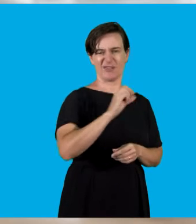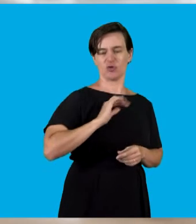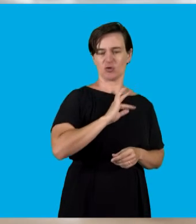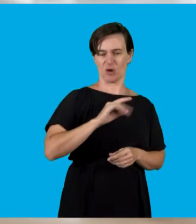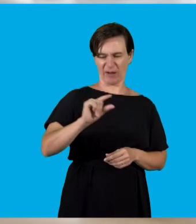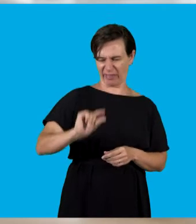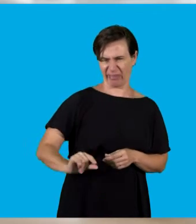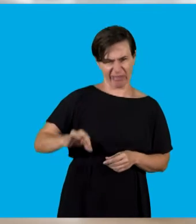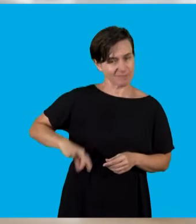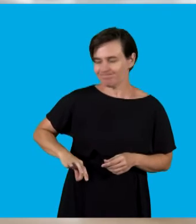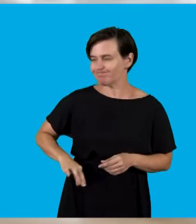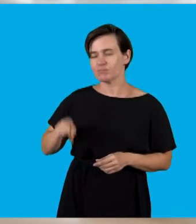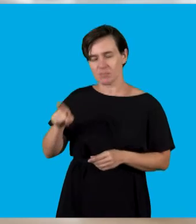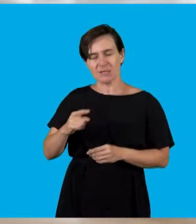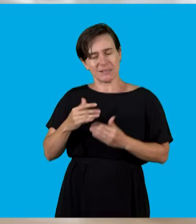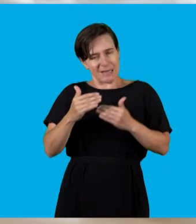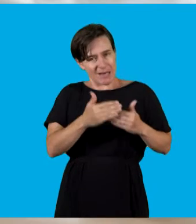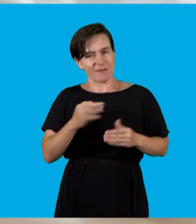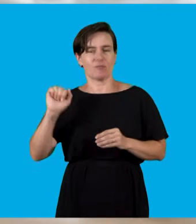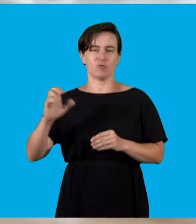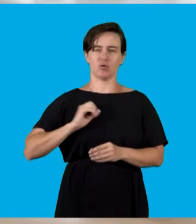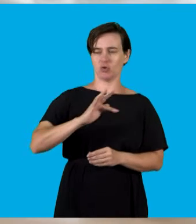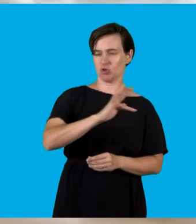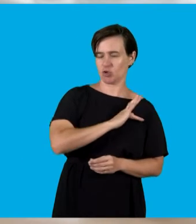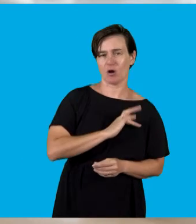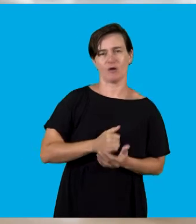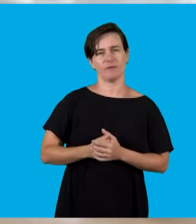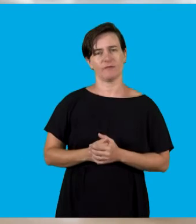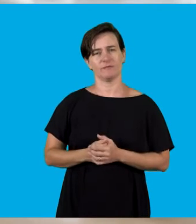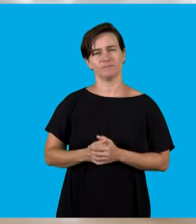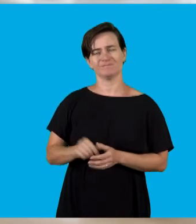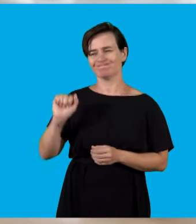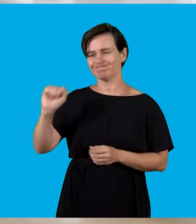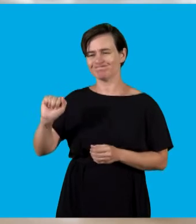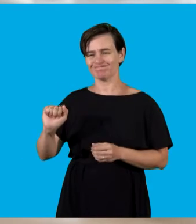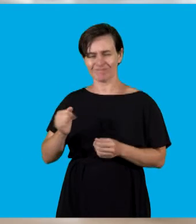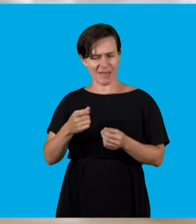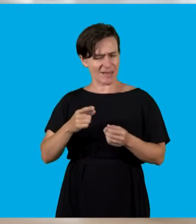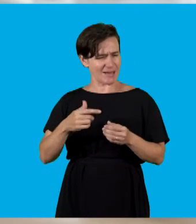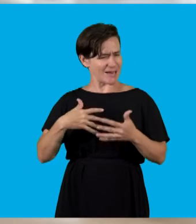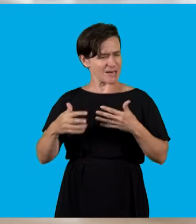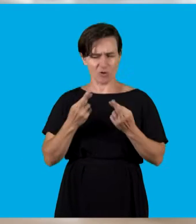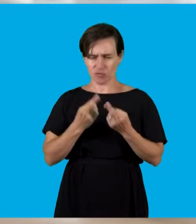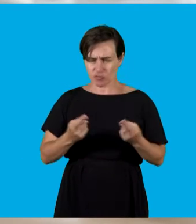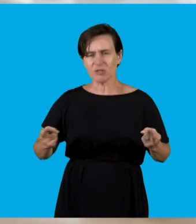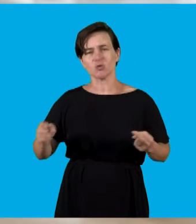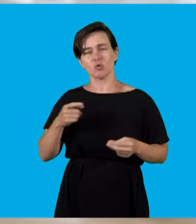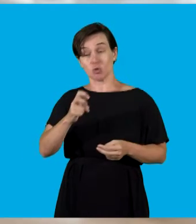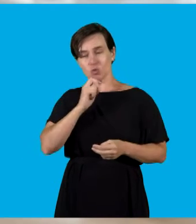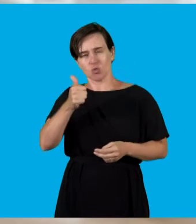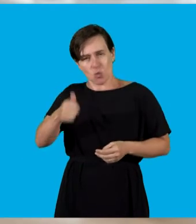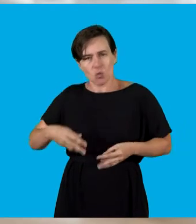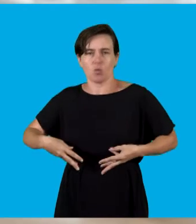in line with the Basic Conditions of Employment Act, making sure that they use the physical resources in a way that those